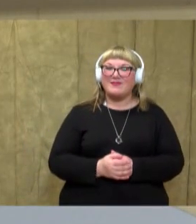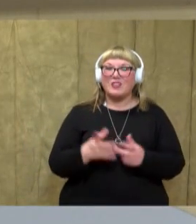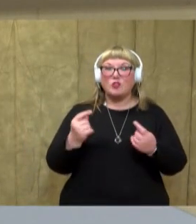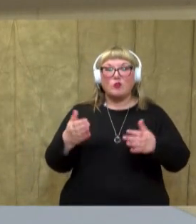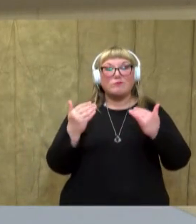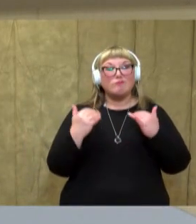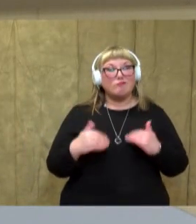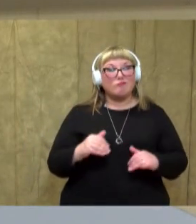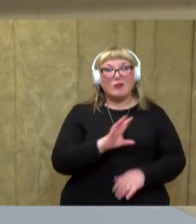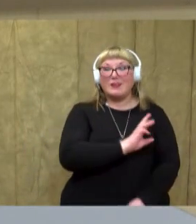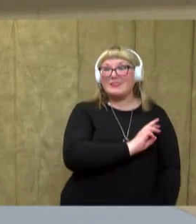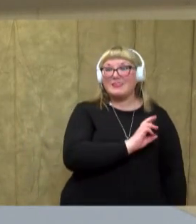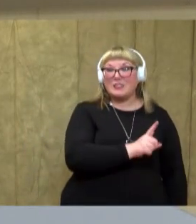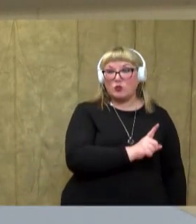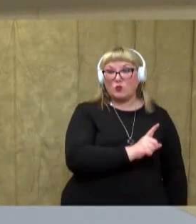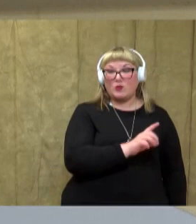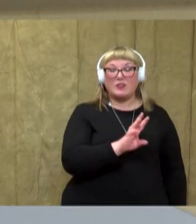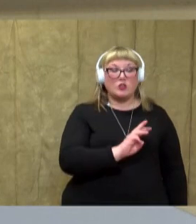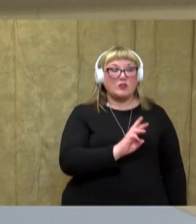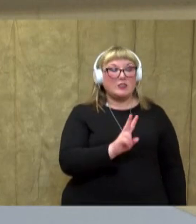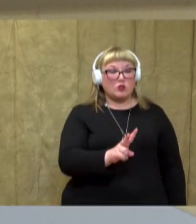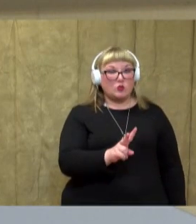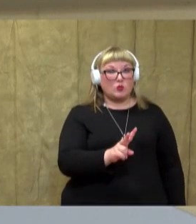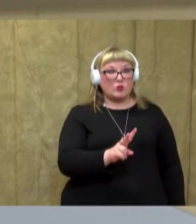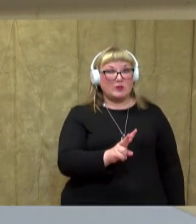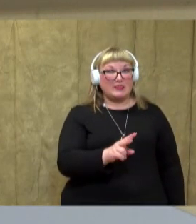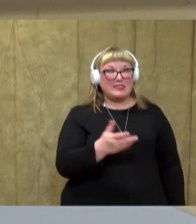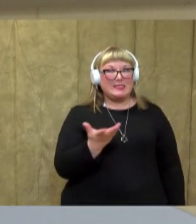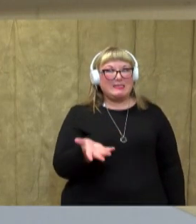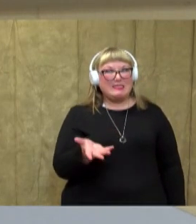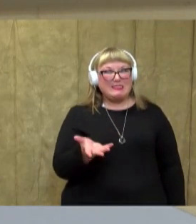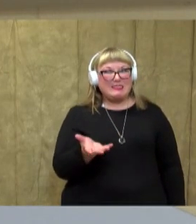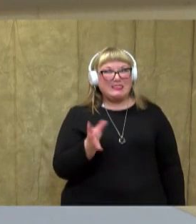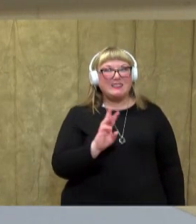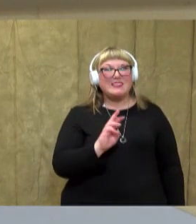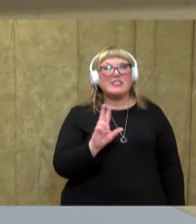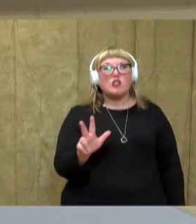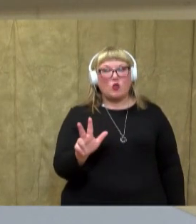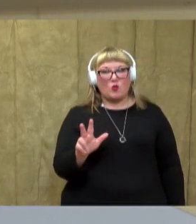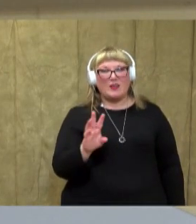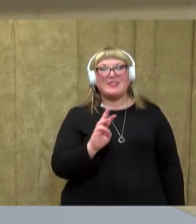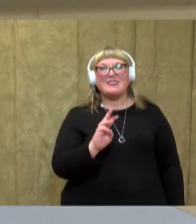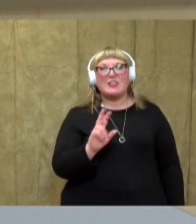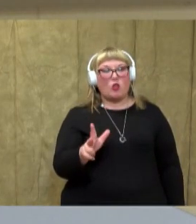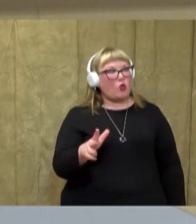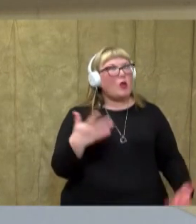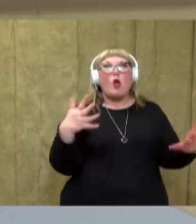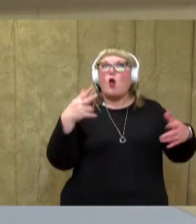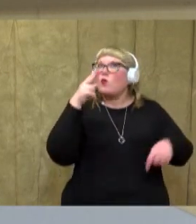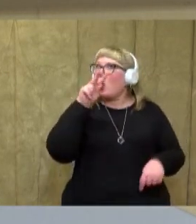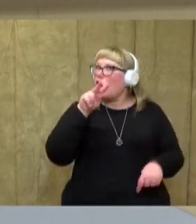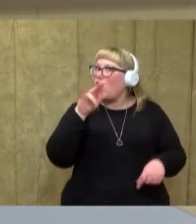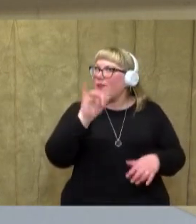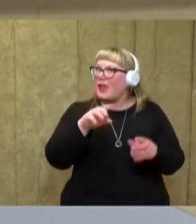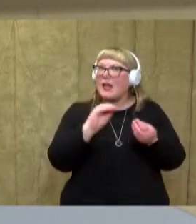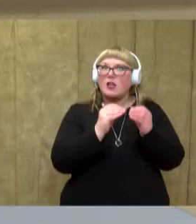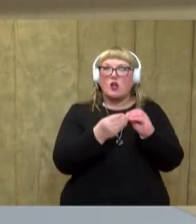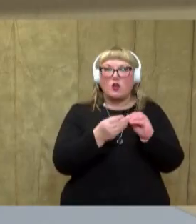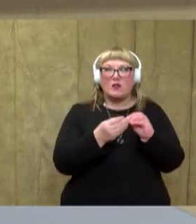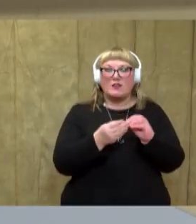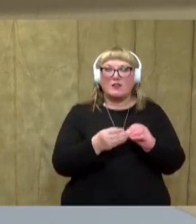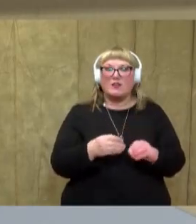try the next one. 61, 62, 63. And we've already looked at that number. We decided it